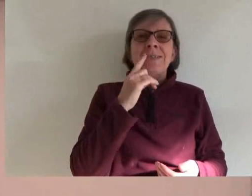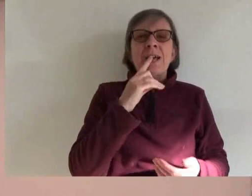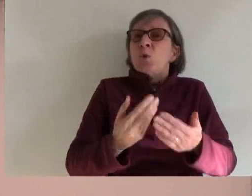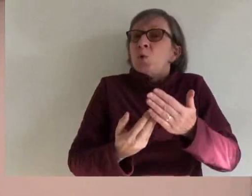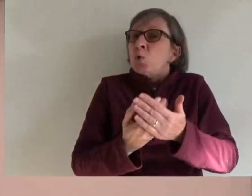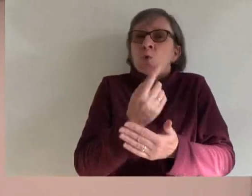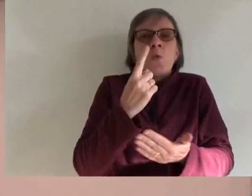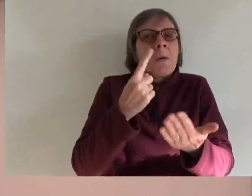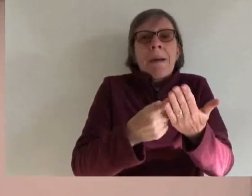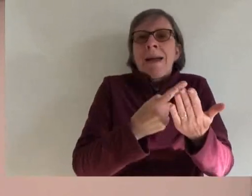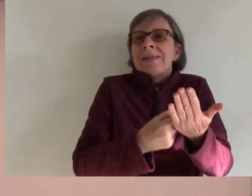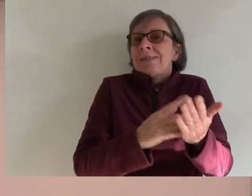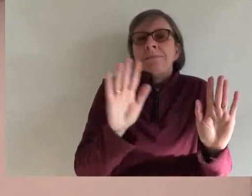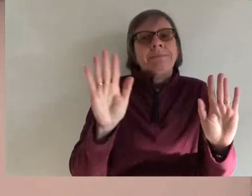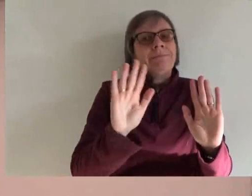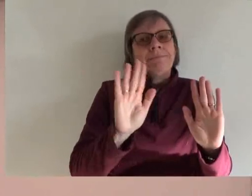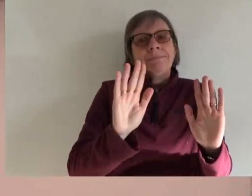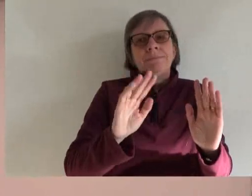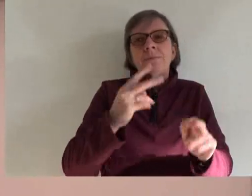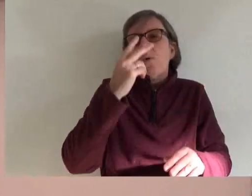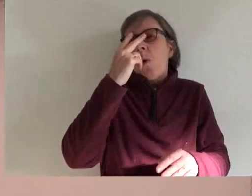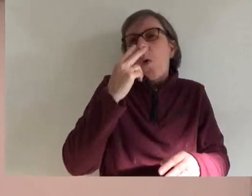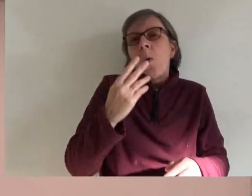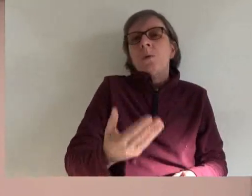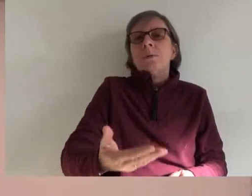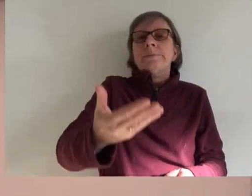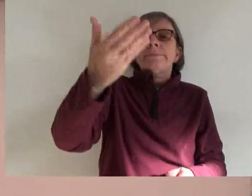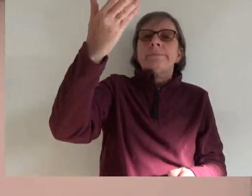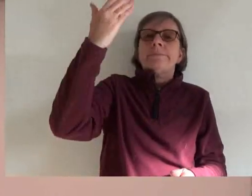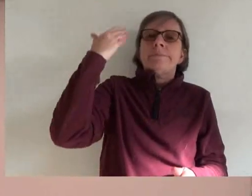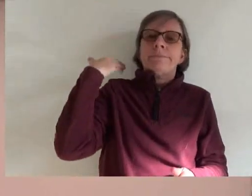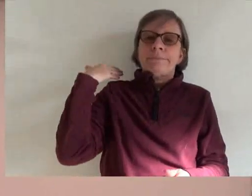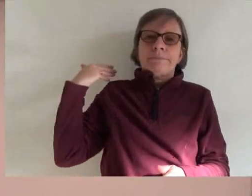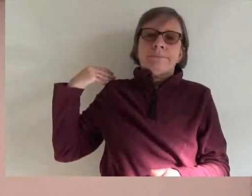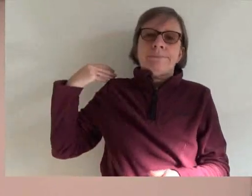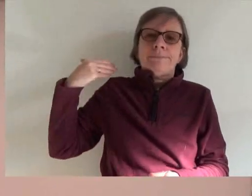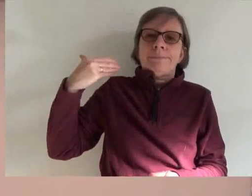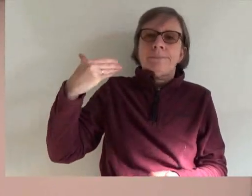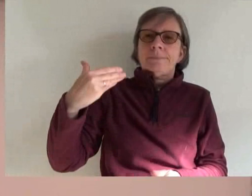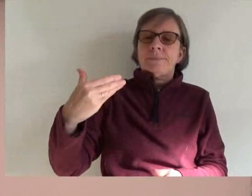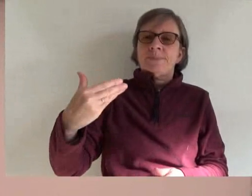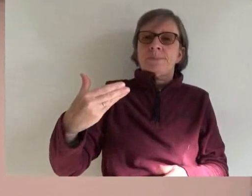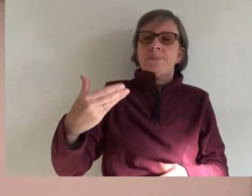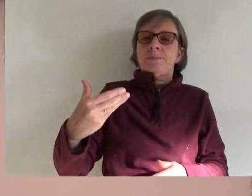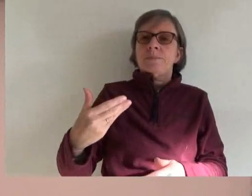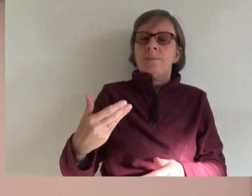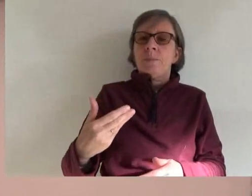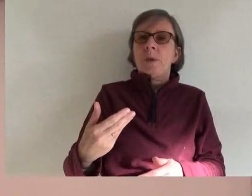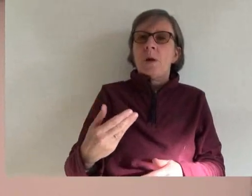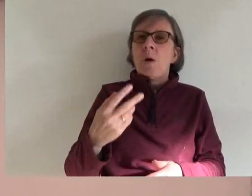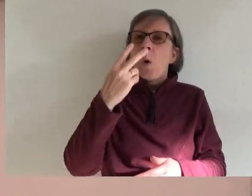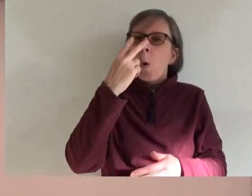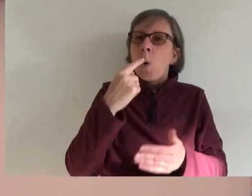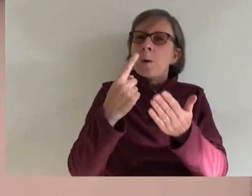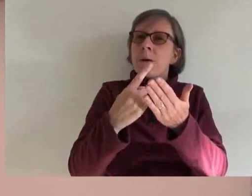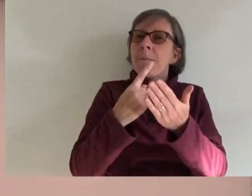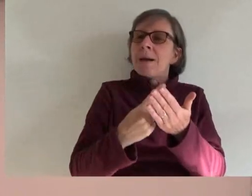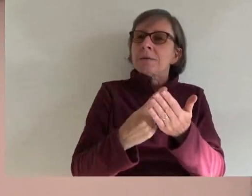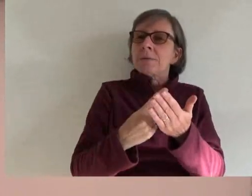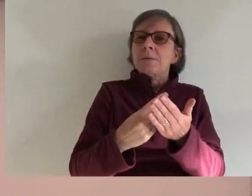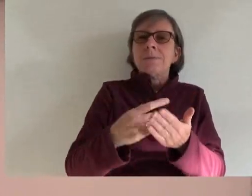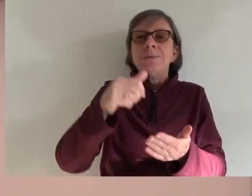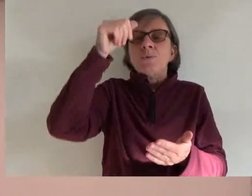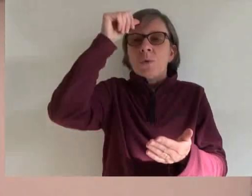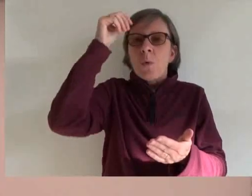writing you a new commandment, but an old one, which you have had since the beginning. This old command is the message